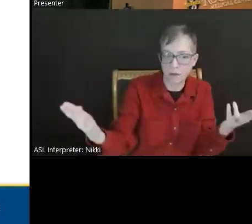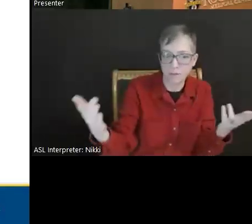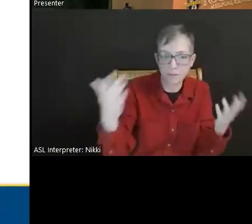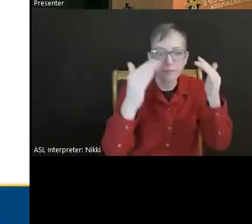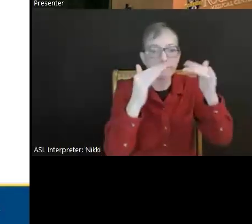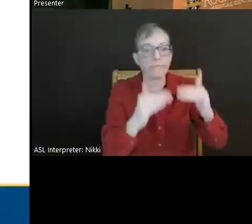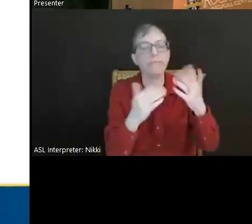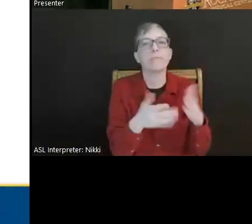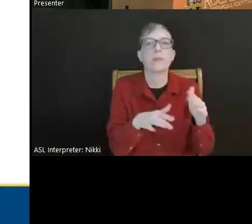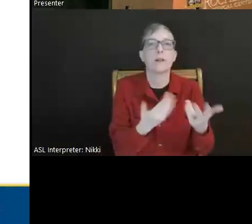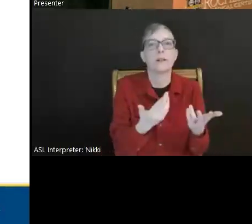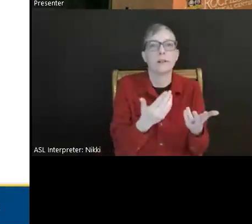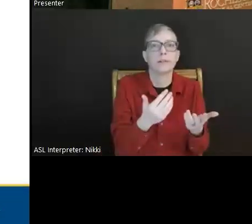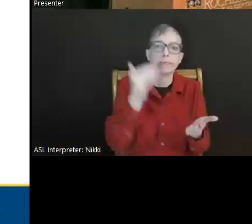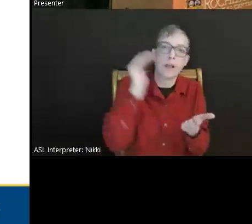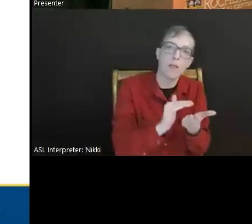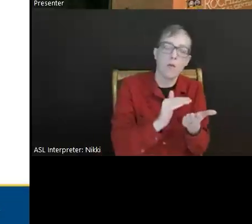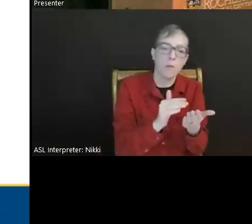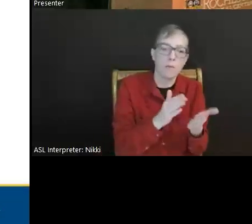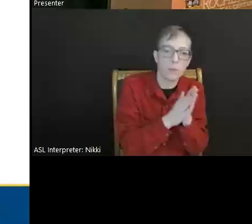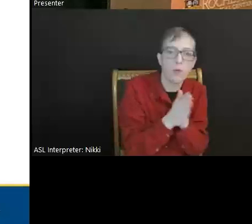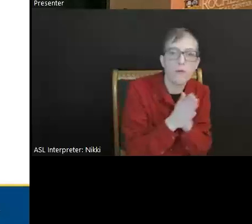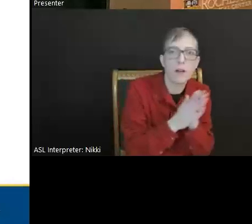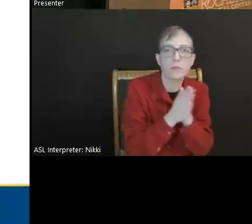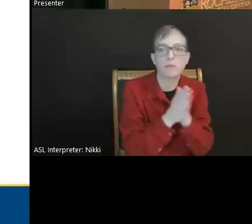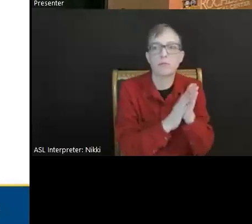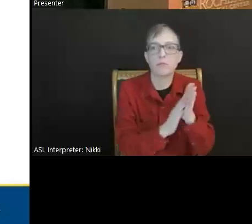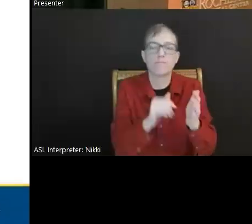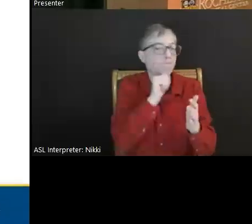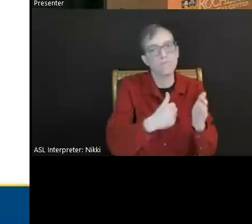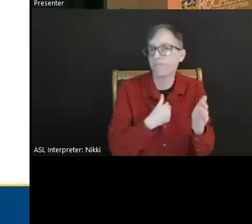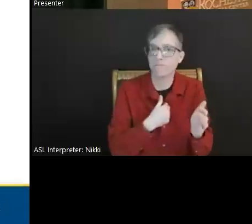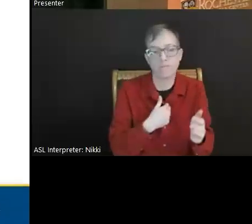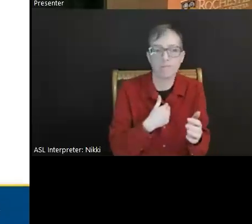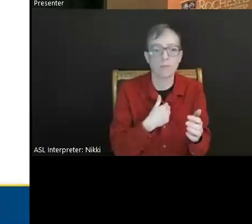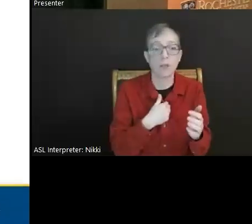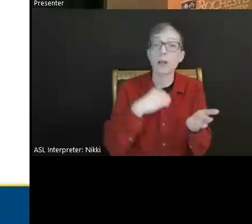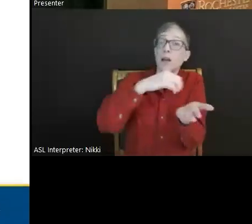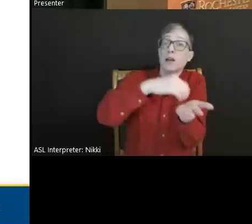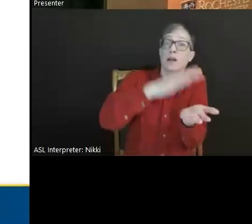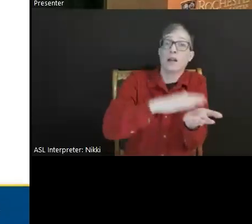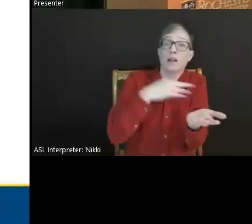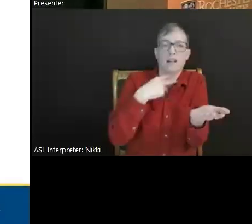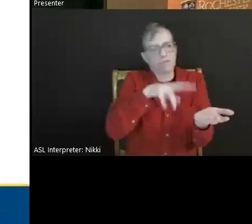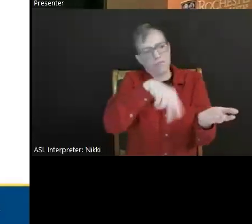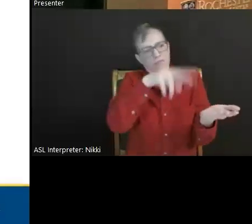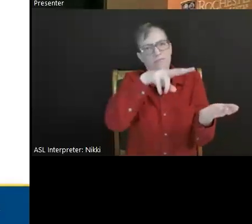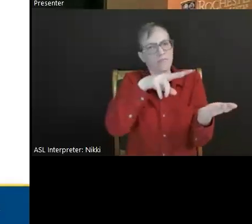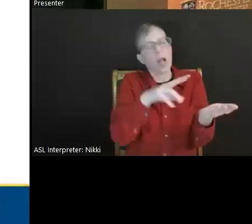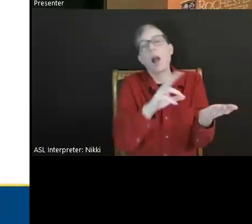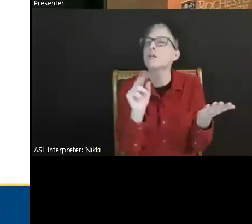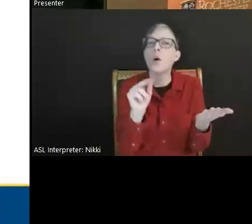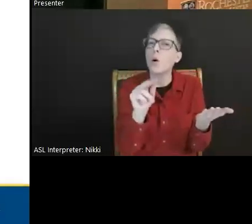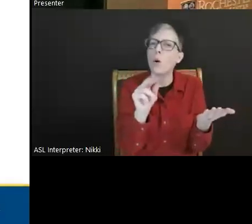low motivation and initiative I have listed here, not as judgment or reflection of character,